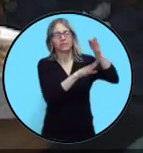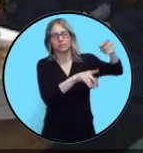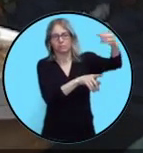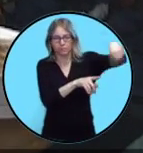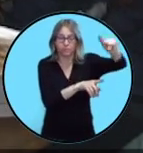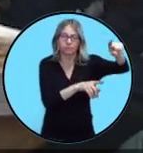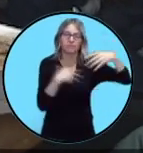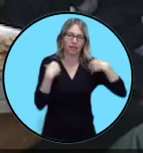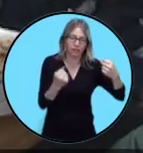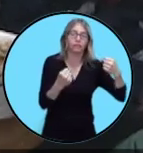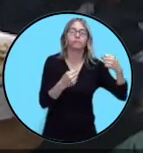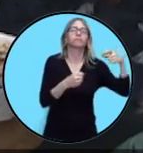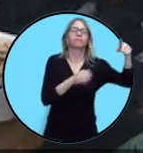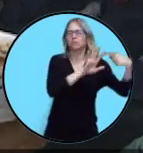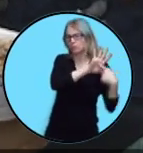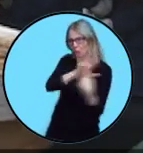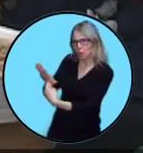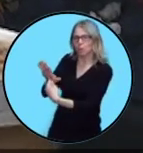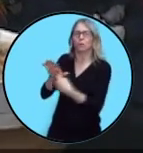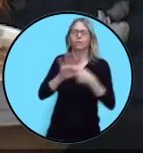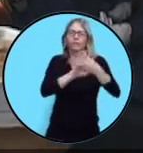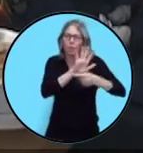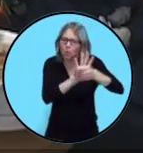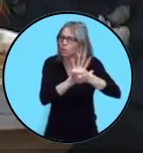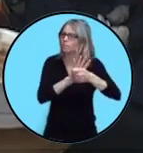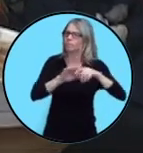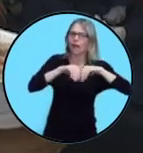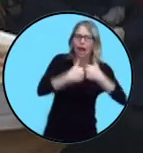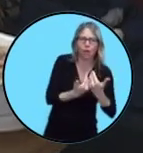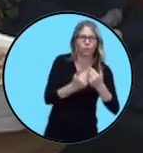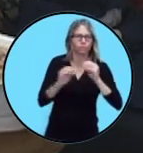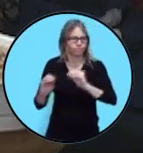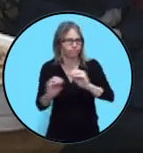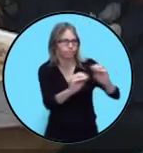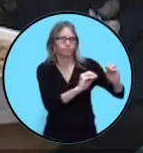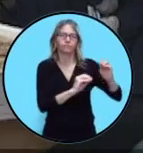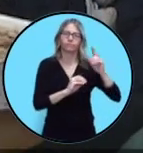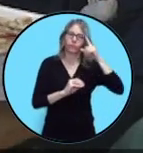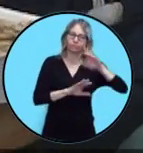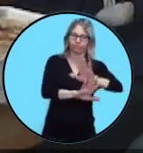health people started showing them video of